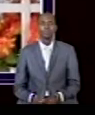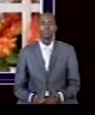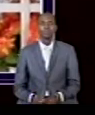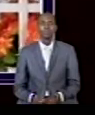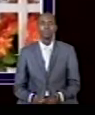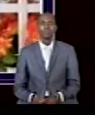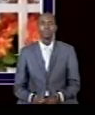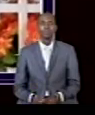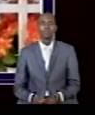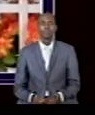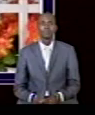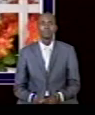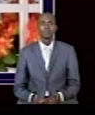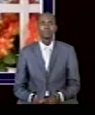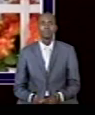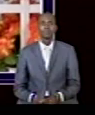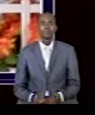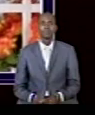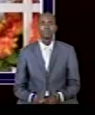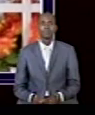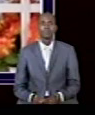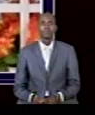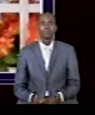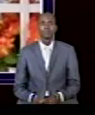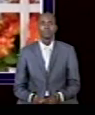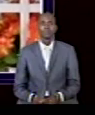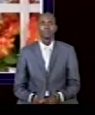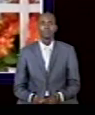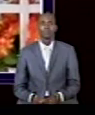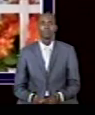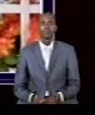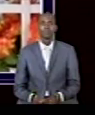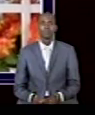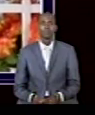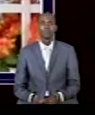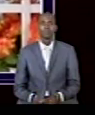awakero Sunday. Amin bo pasi bo nomi fon.